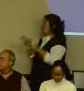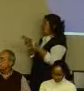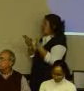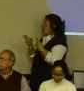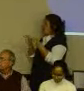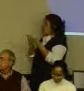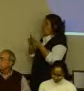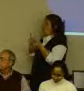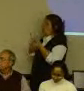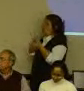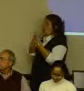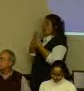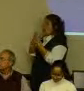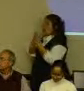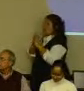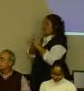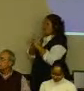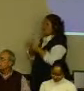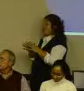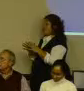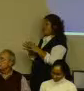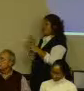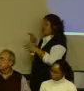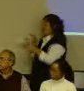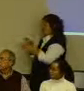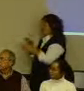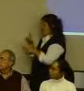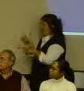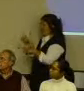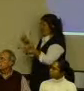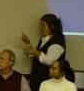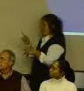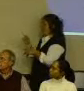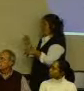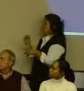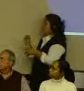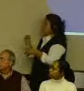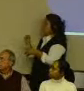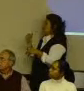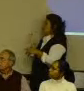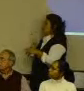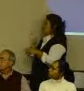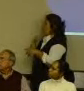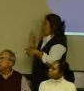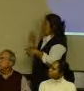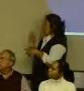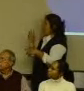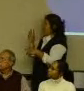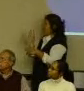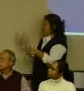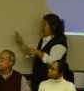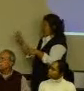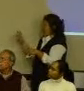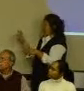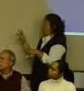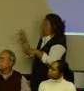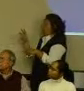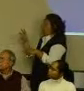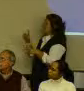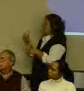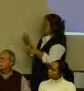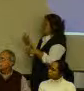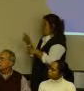maybe somebody who's hearing who wants to become an interpreter, video interpreter, we're welcome to that. We have a website,